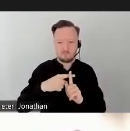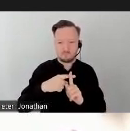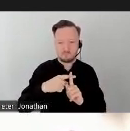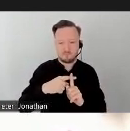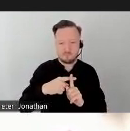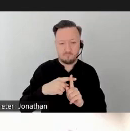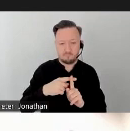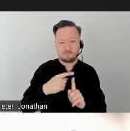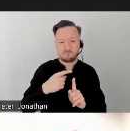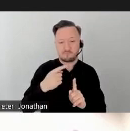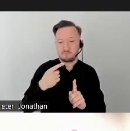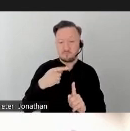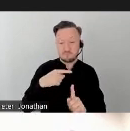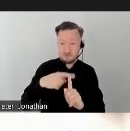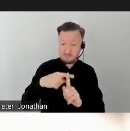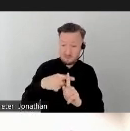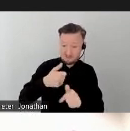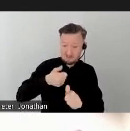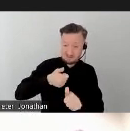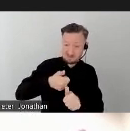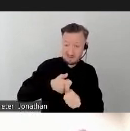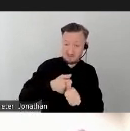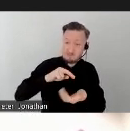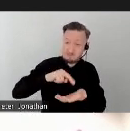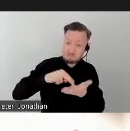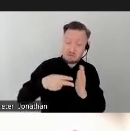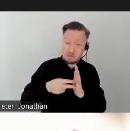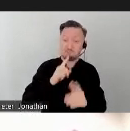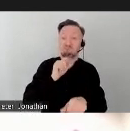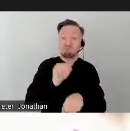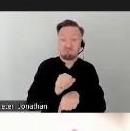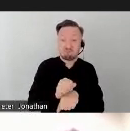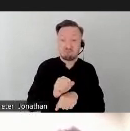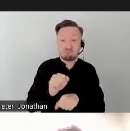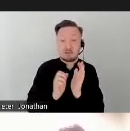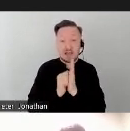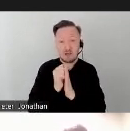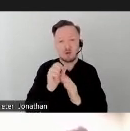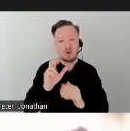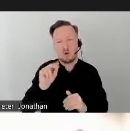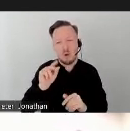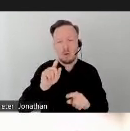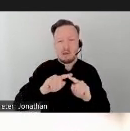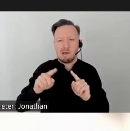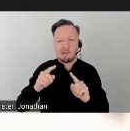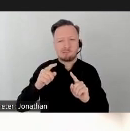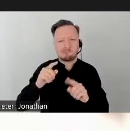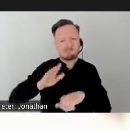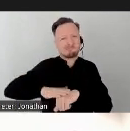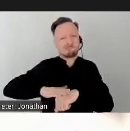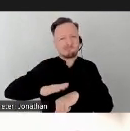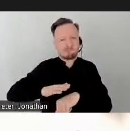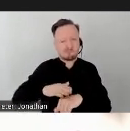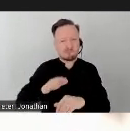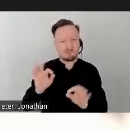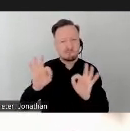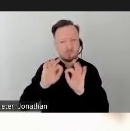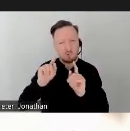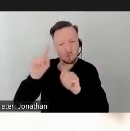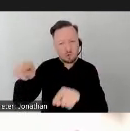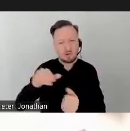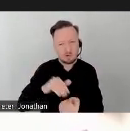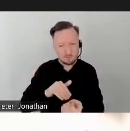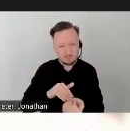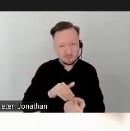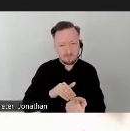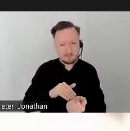result in of itself does not necessarily mean that you have cancer. It's a red flag to seek out a doctor. This particular